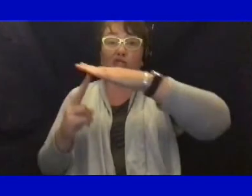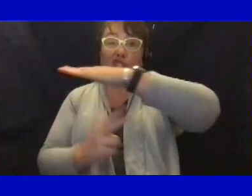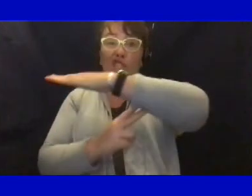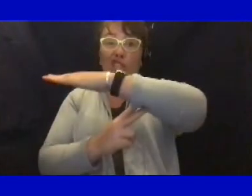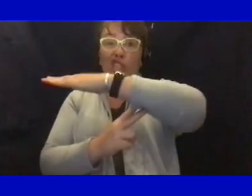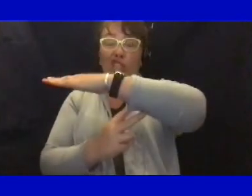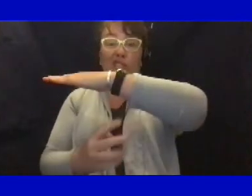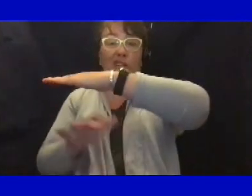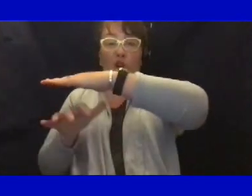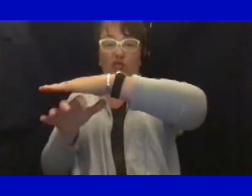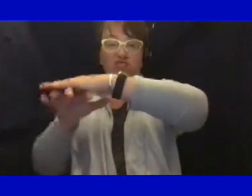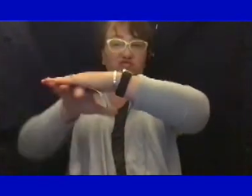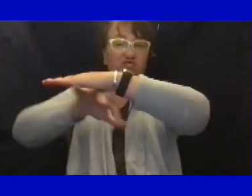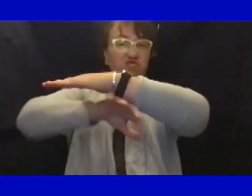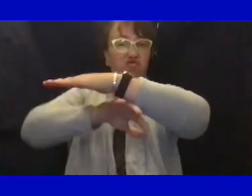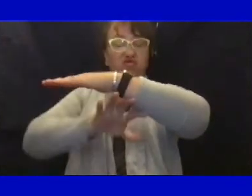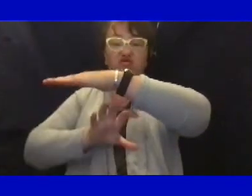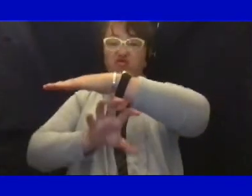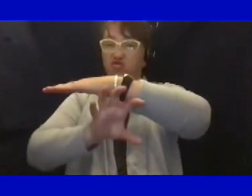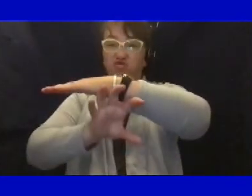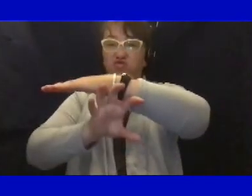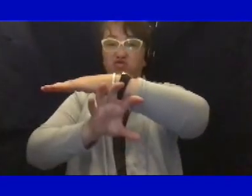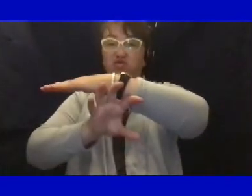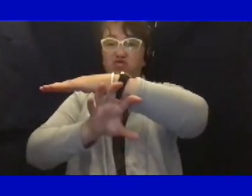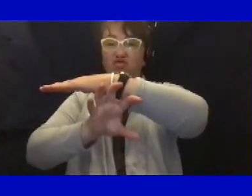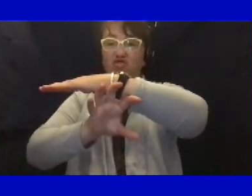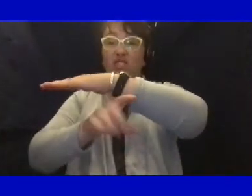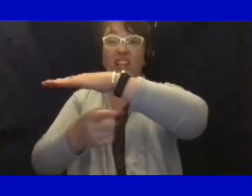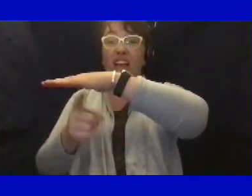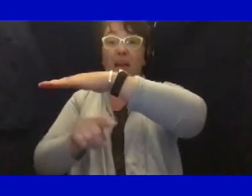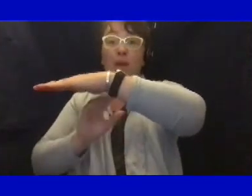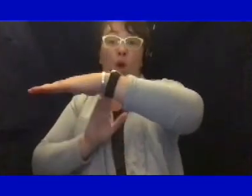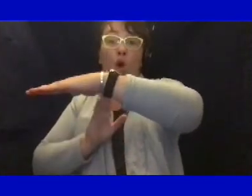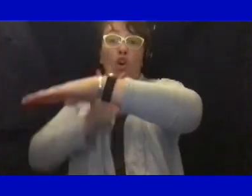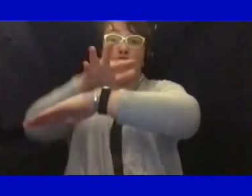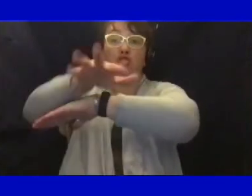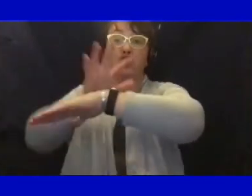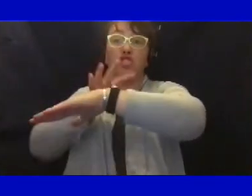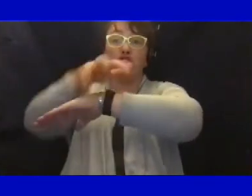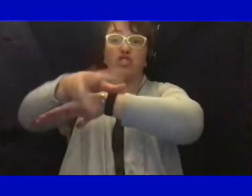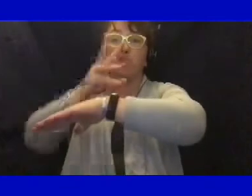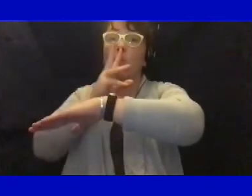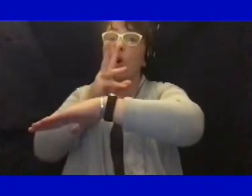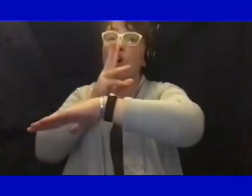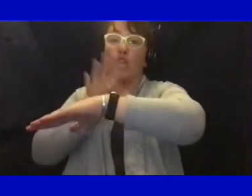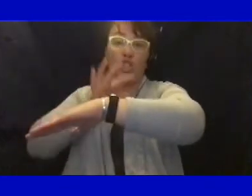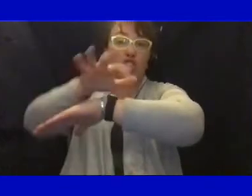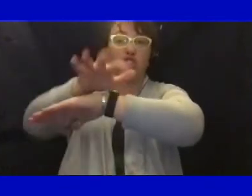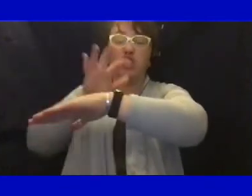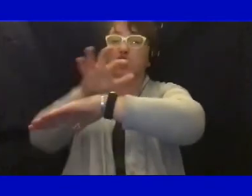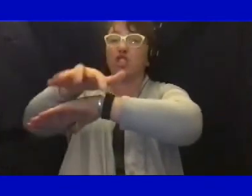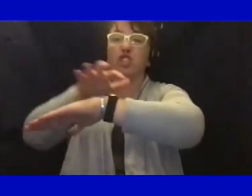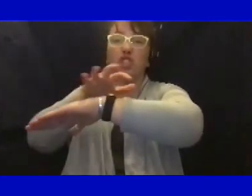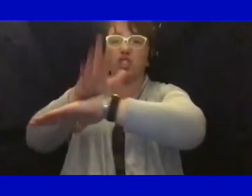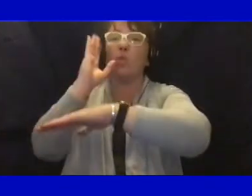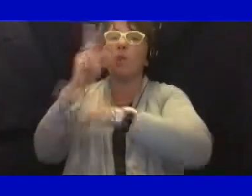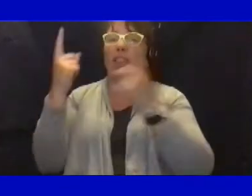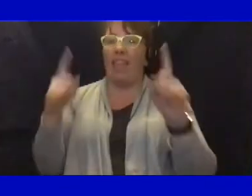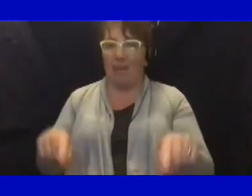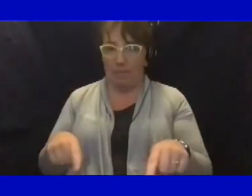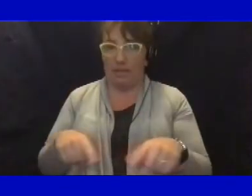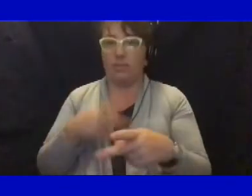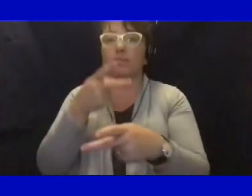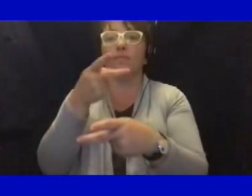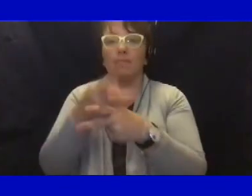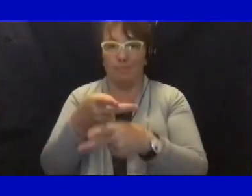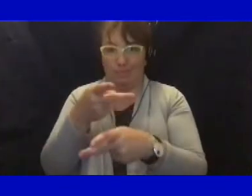it's going to be moving in ways that it hasn't moved before because normally it's in a channel. And so this winter, there will be a lot of people who may be at risk of